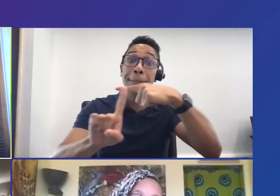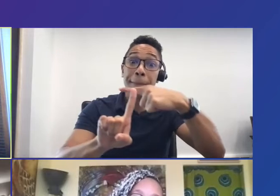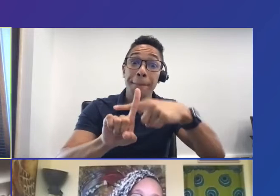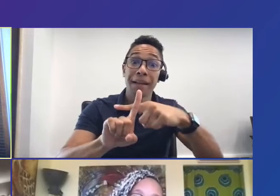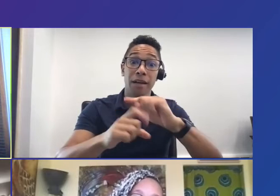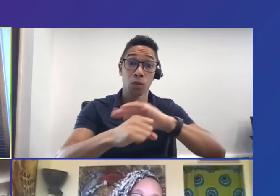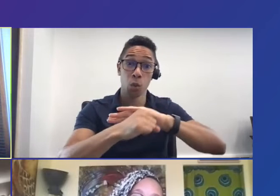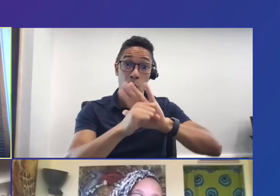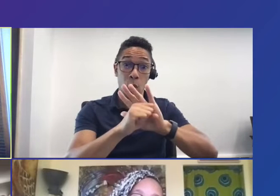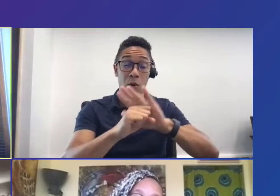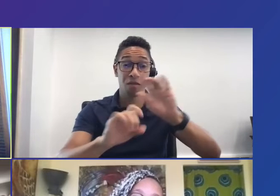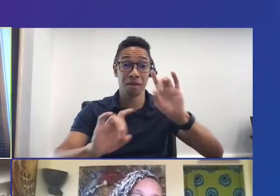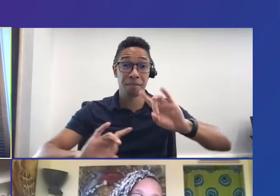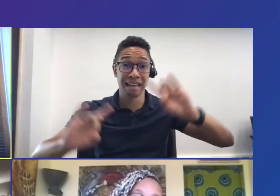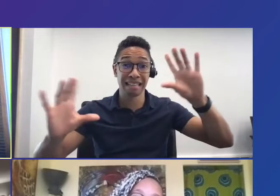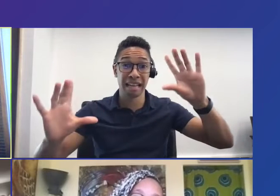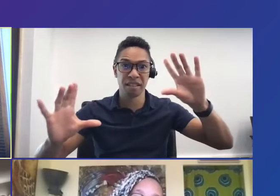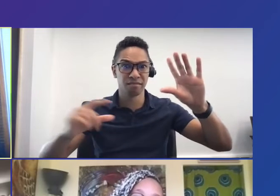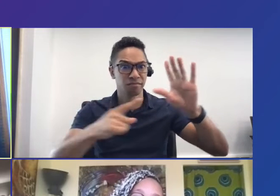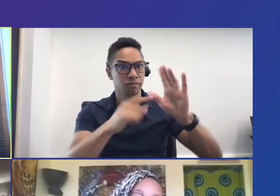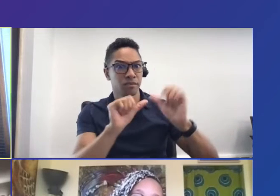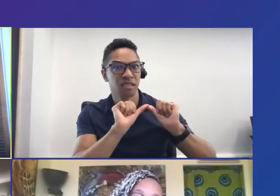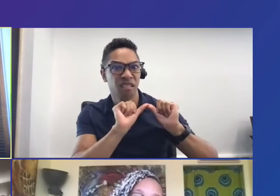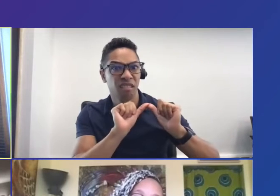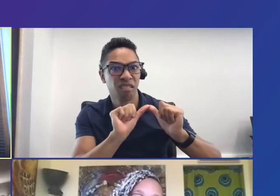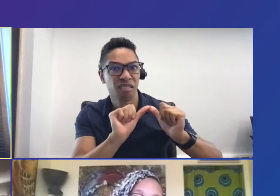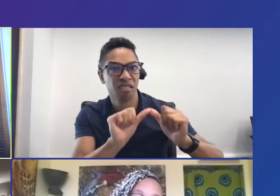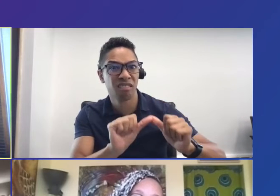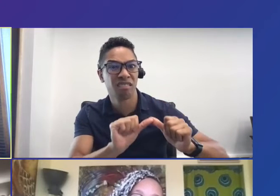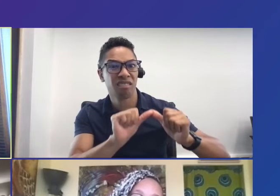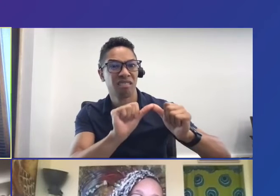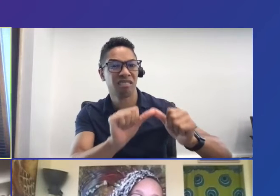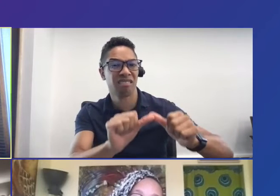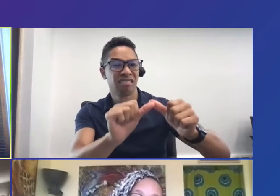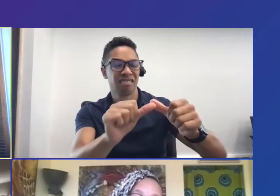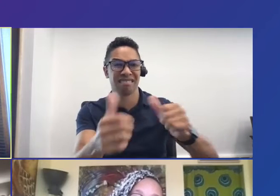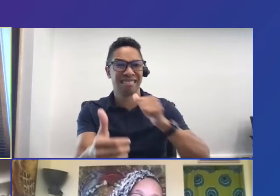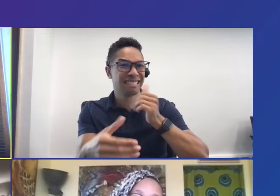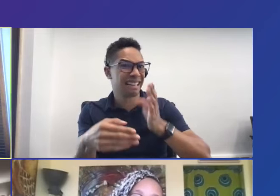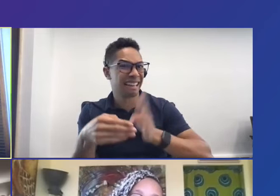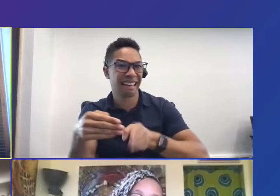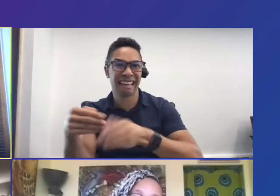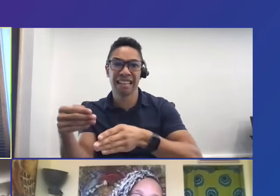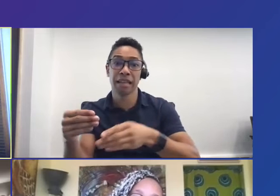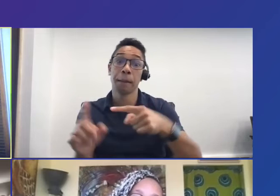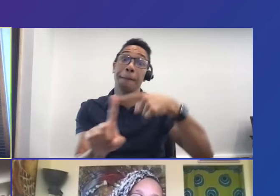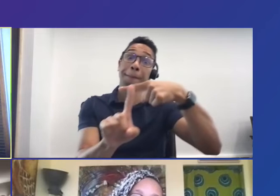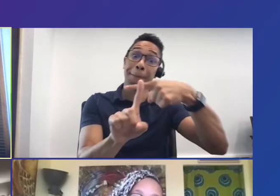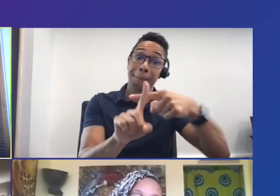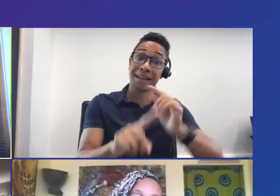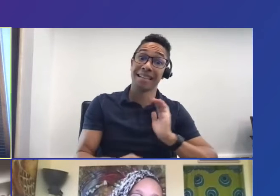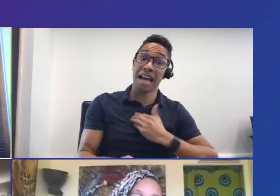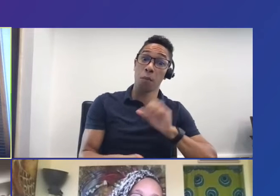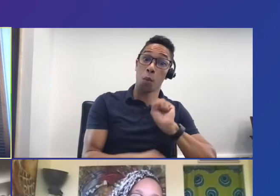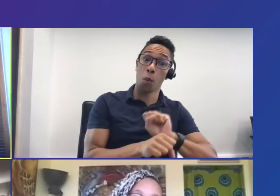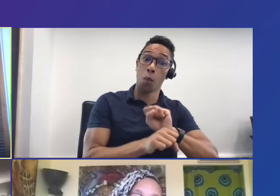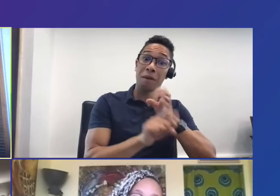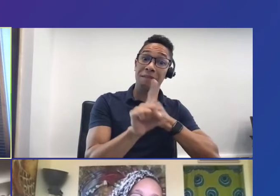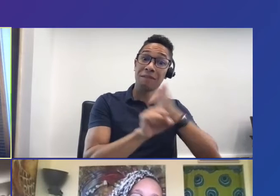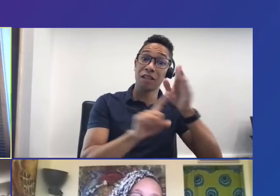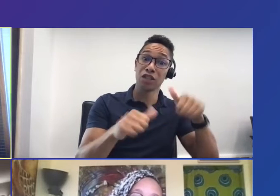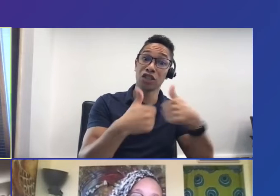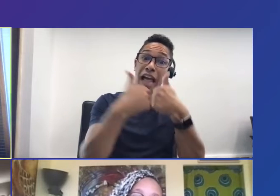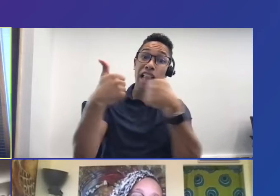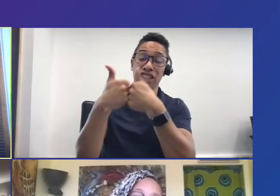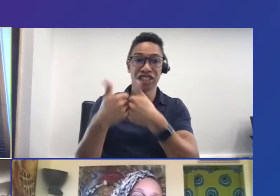and is not ended, in the midst of all of the challenges of working in the field that we're in, and also sometimes